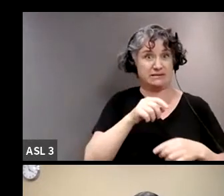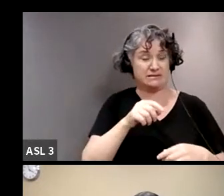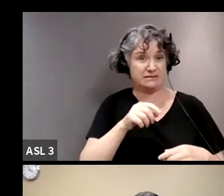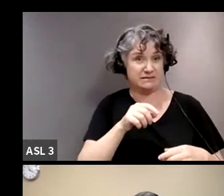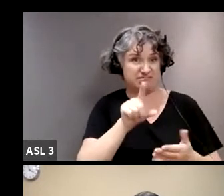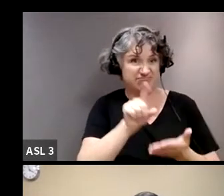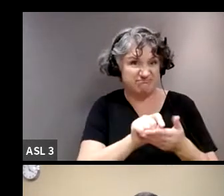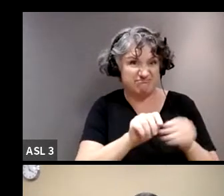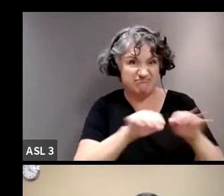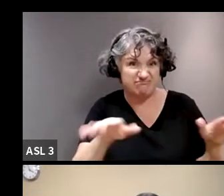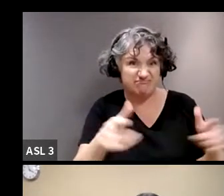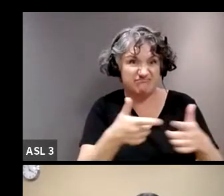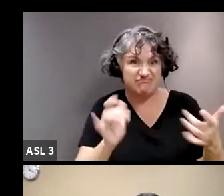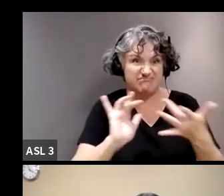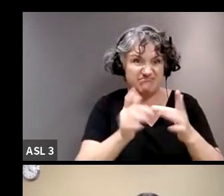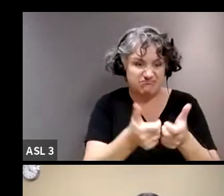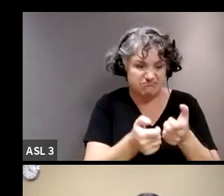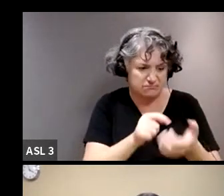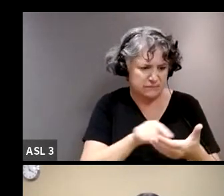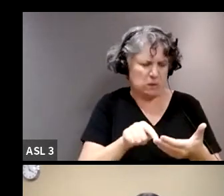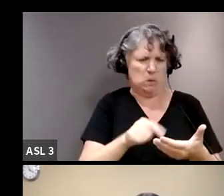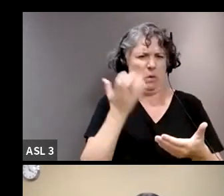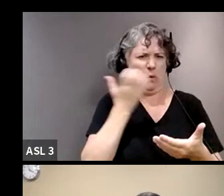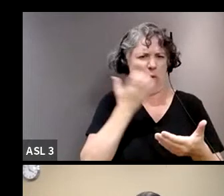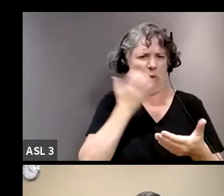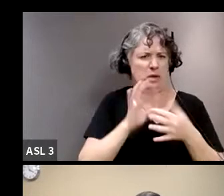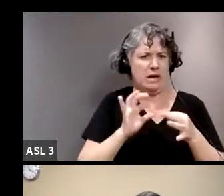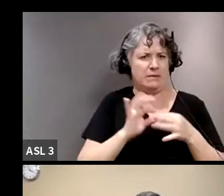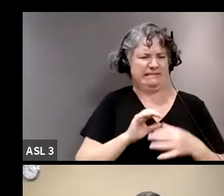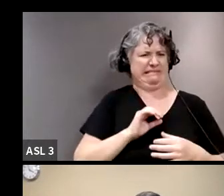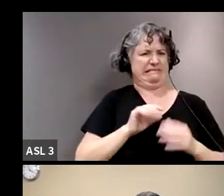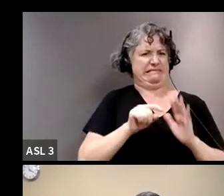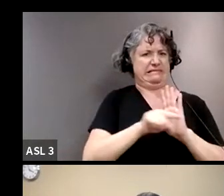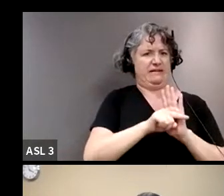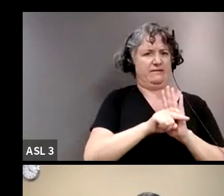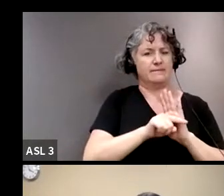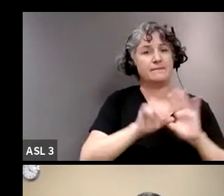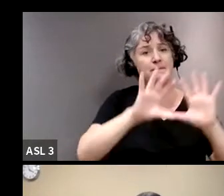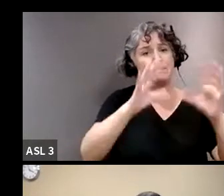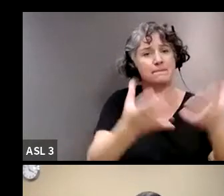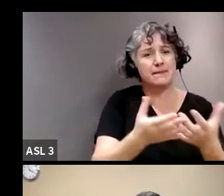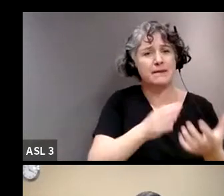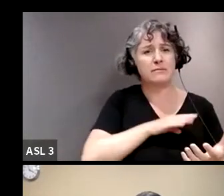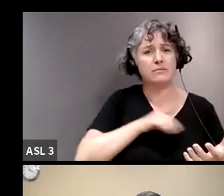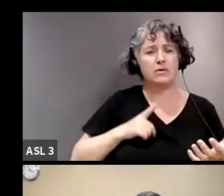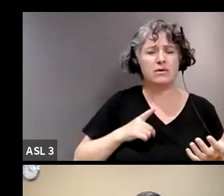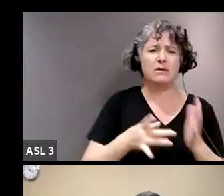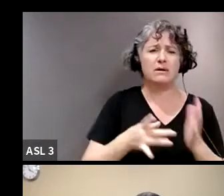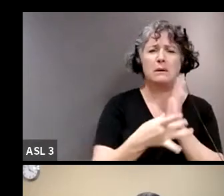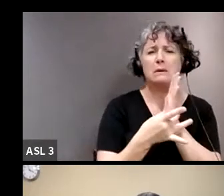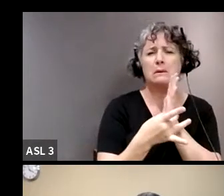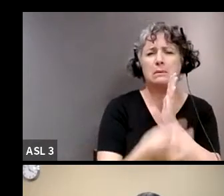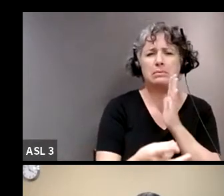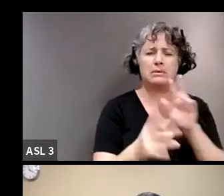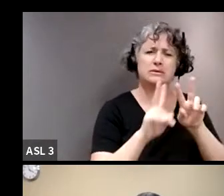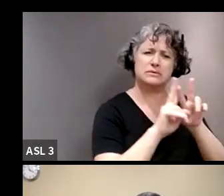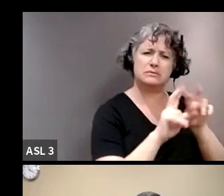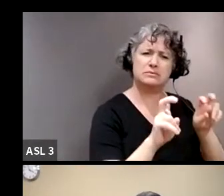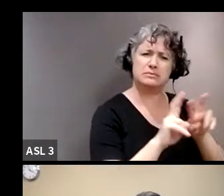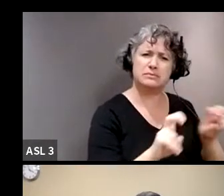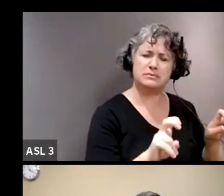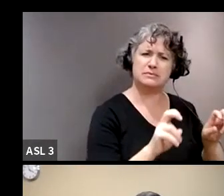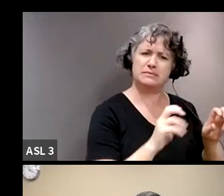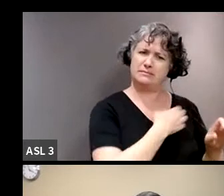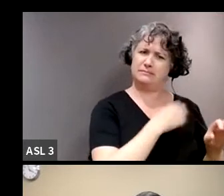body the civilian oversight body statutorily assigned to the police is eminently qualified to assess the police budget and it's